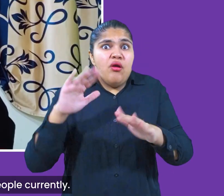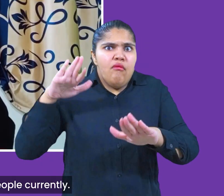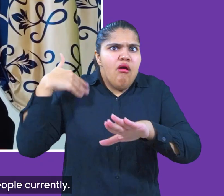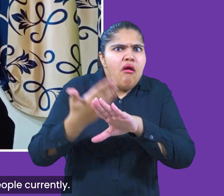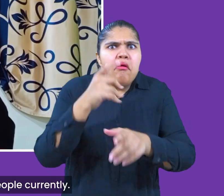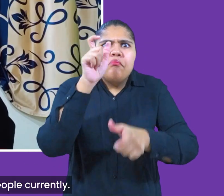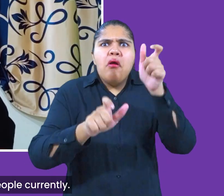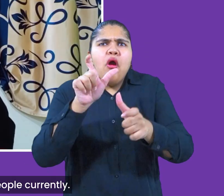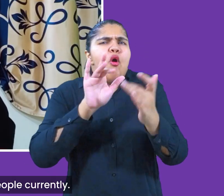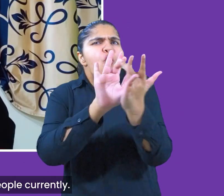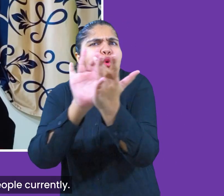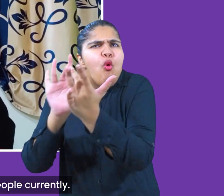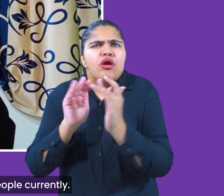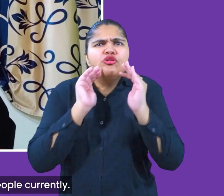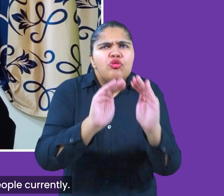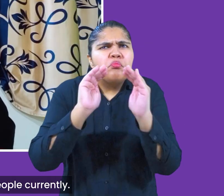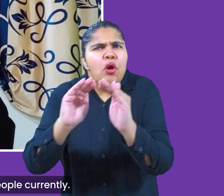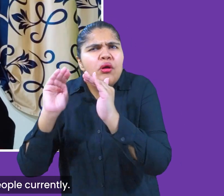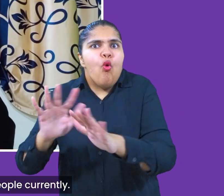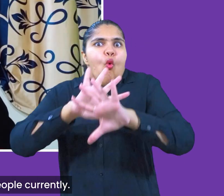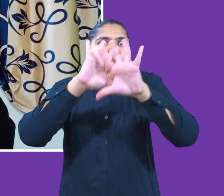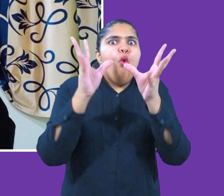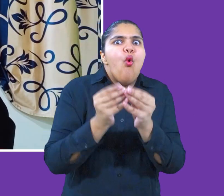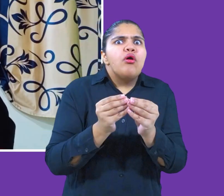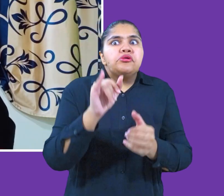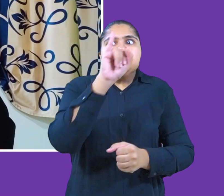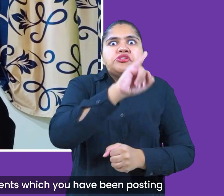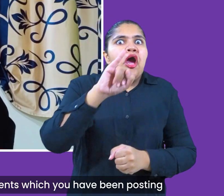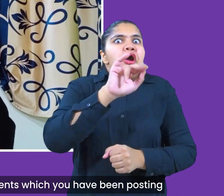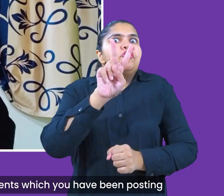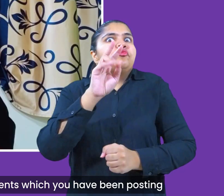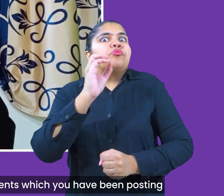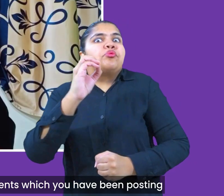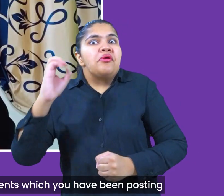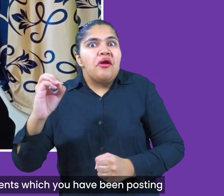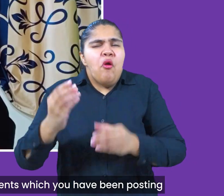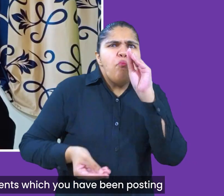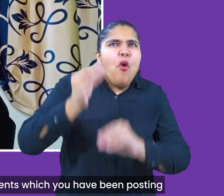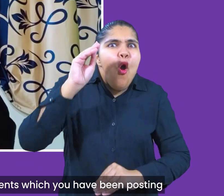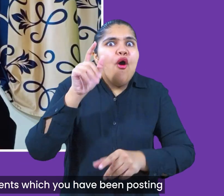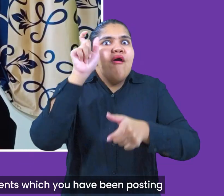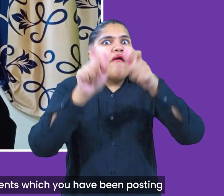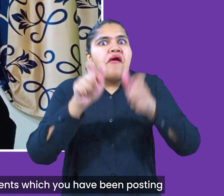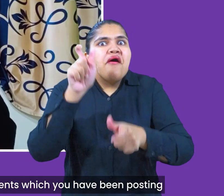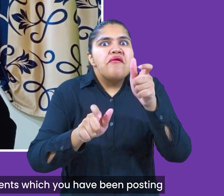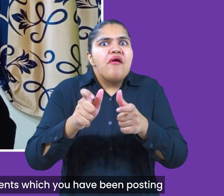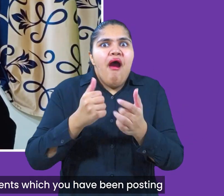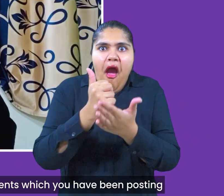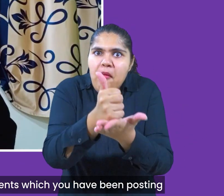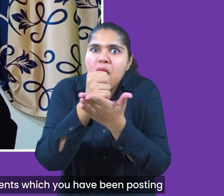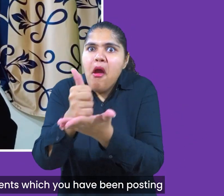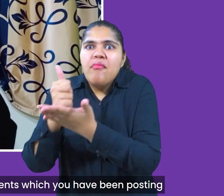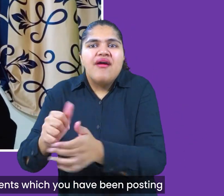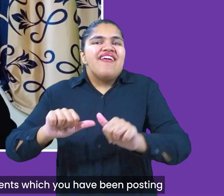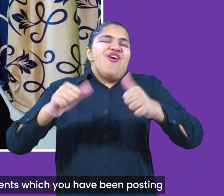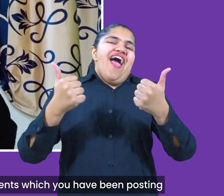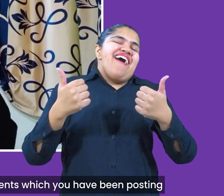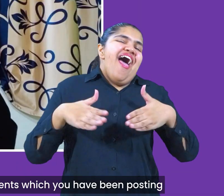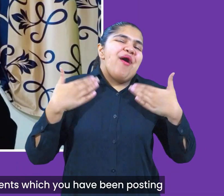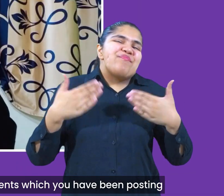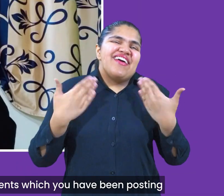reach more than 6,200 people currently. And yeah, like I've been following all the